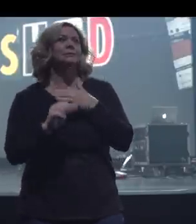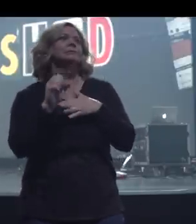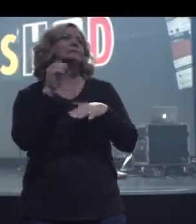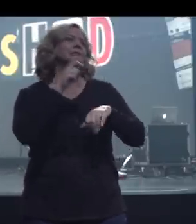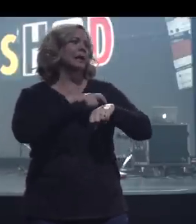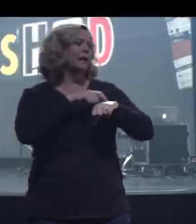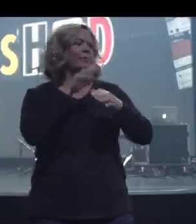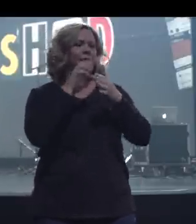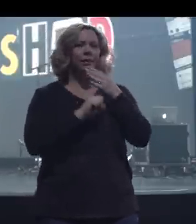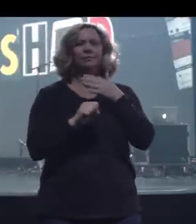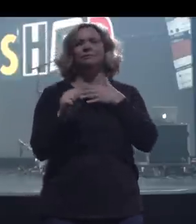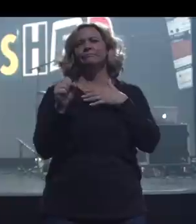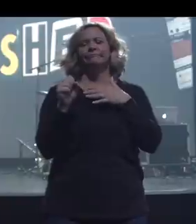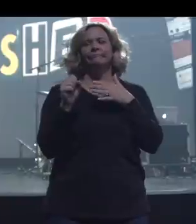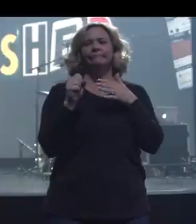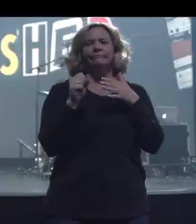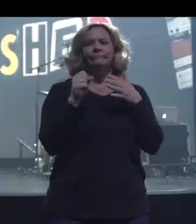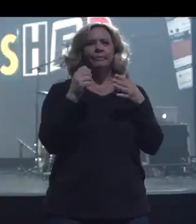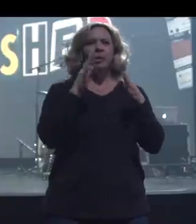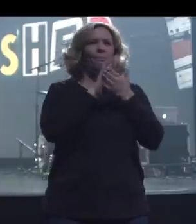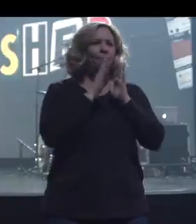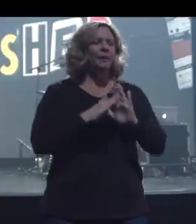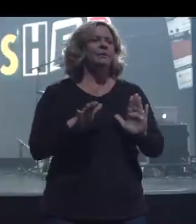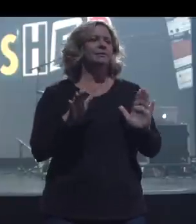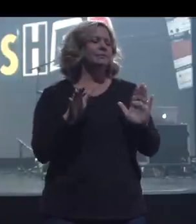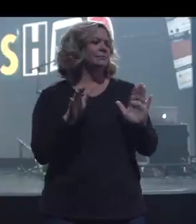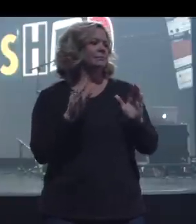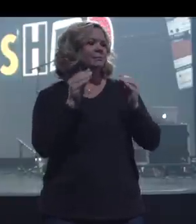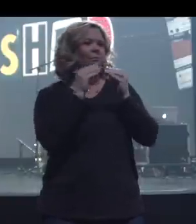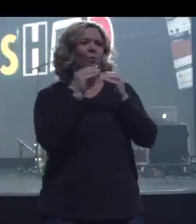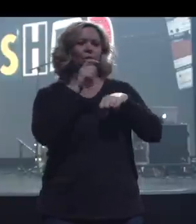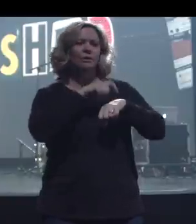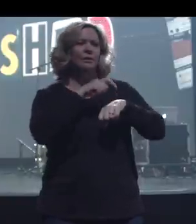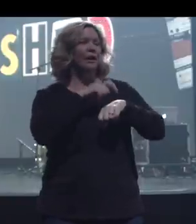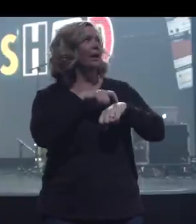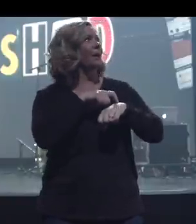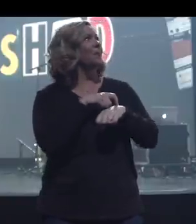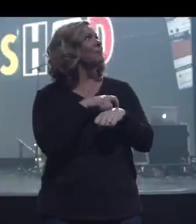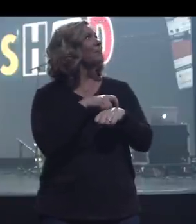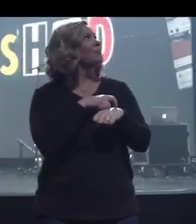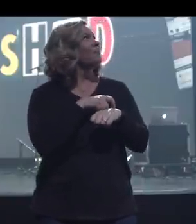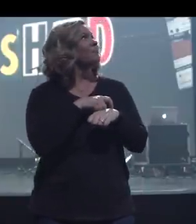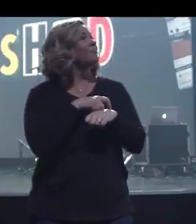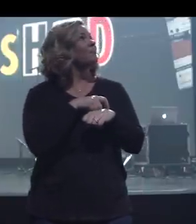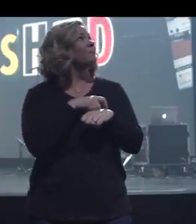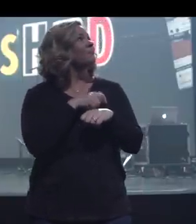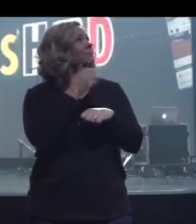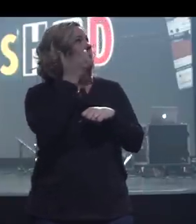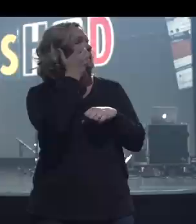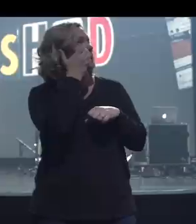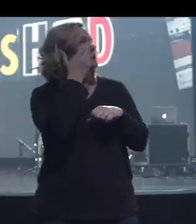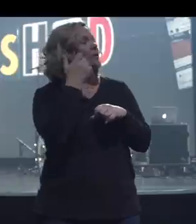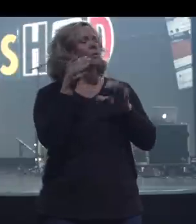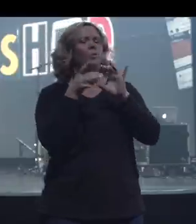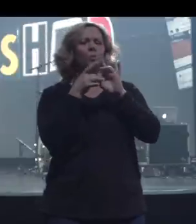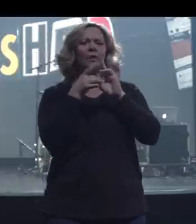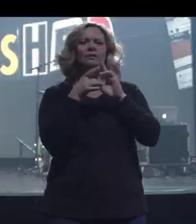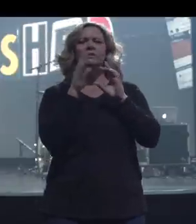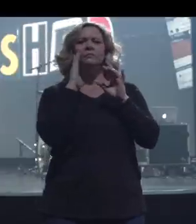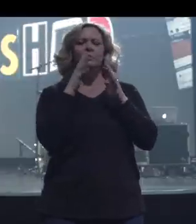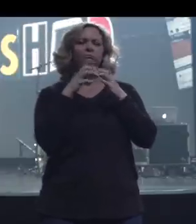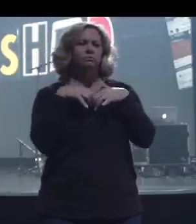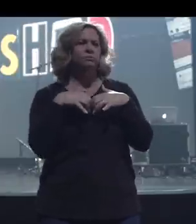less peace, less mental real estate, more time that you have to pour into that item versus your marriage, or your kids, or relationships. And by the way,